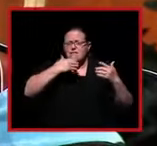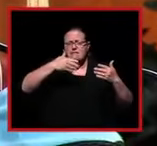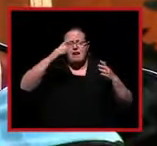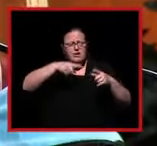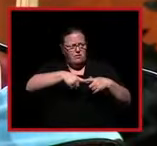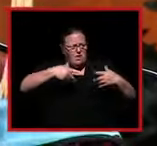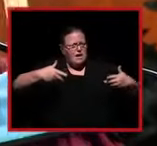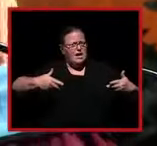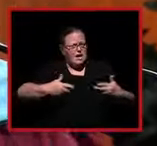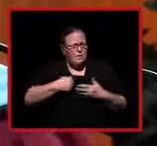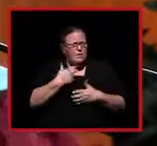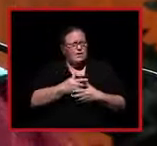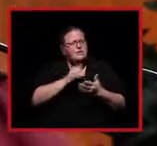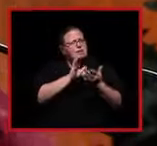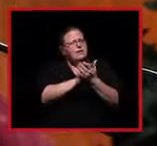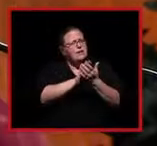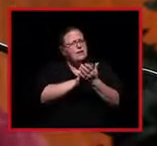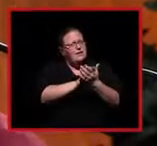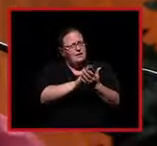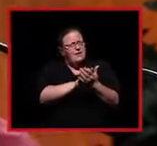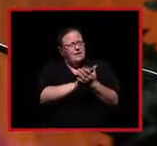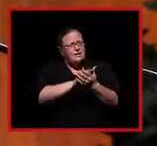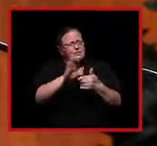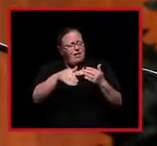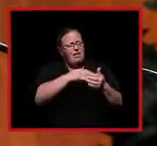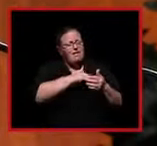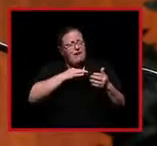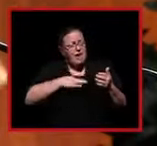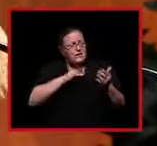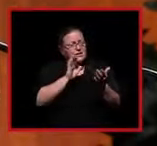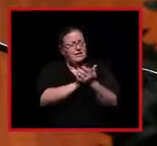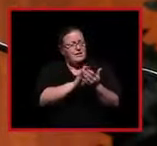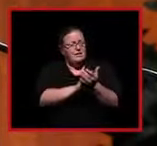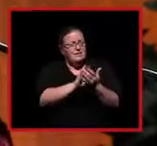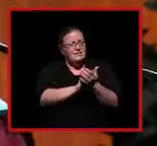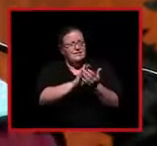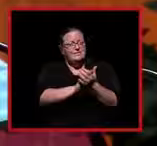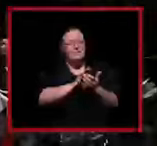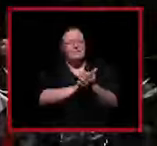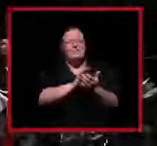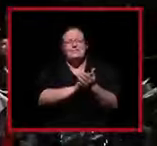take a moment to honor them. Can we give them a round of applause?